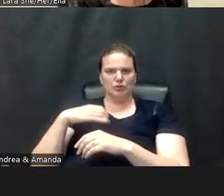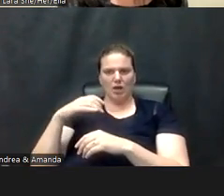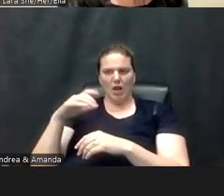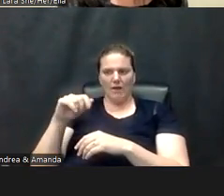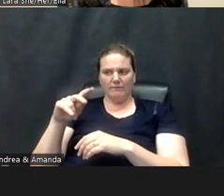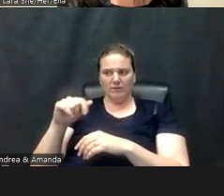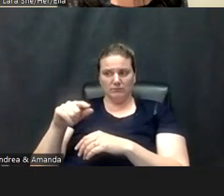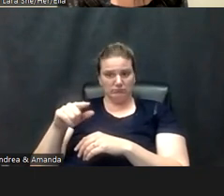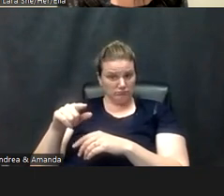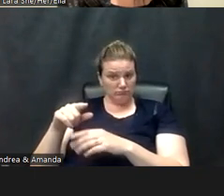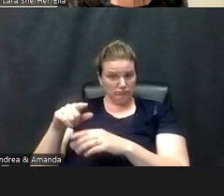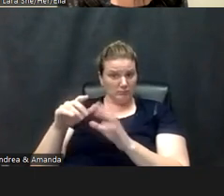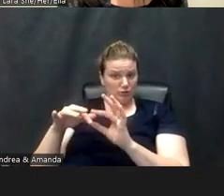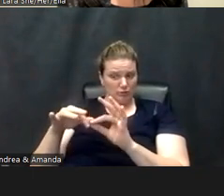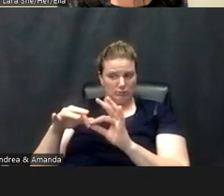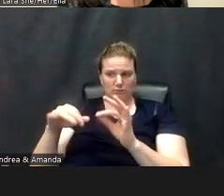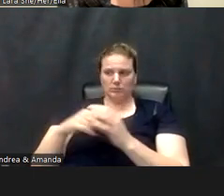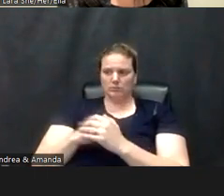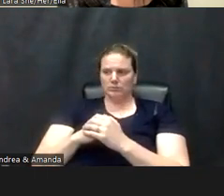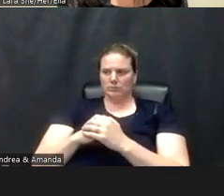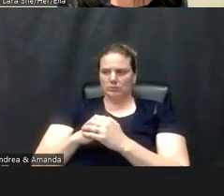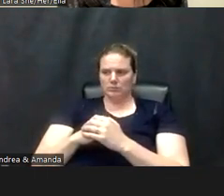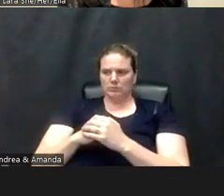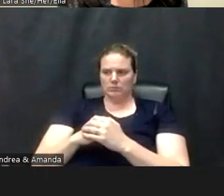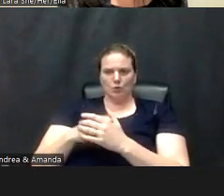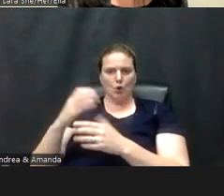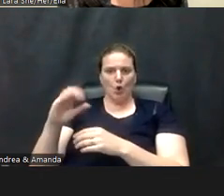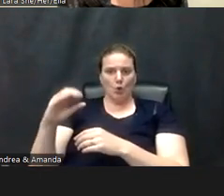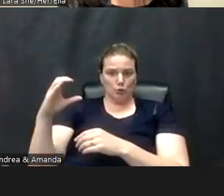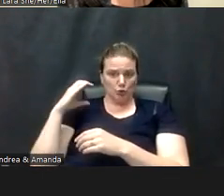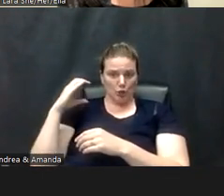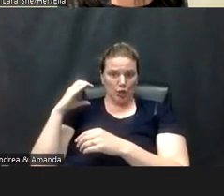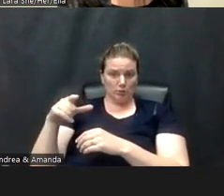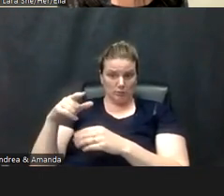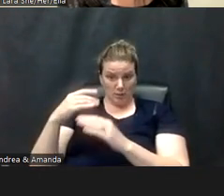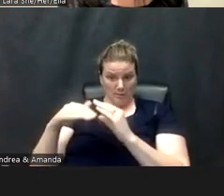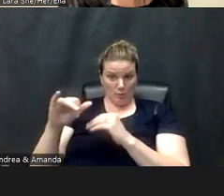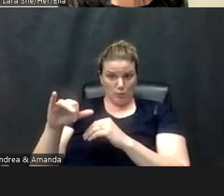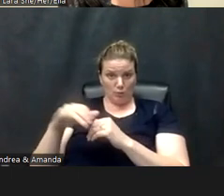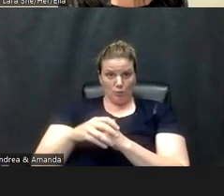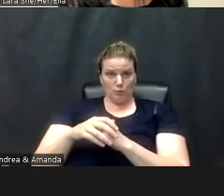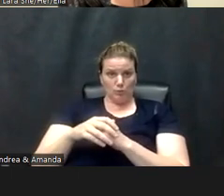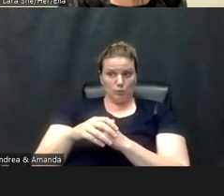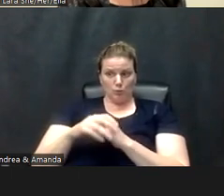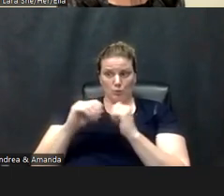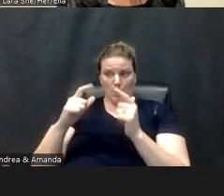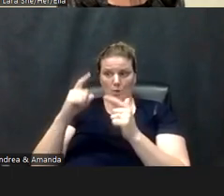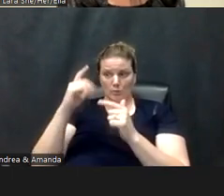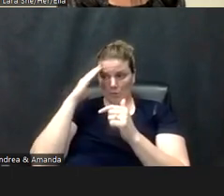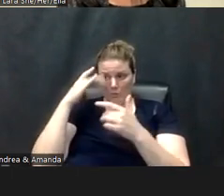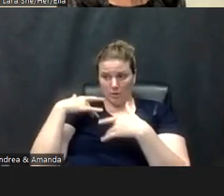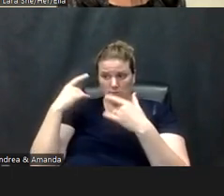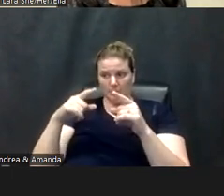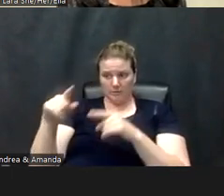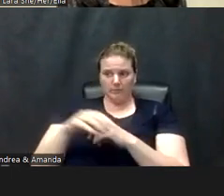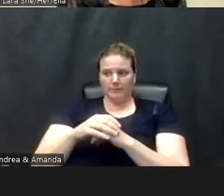mentioned, including the co-chairs on those emails as well, just so we all know what's going on.